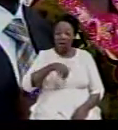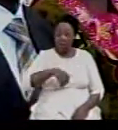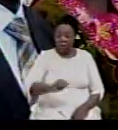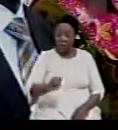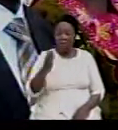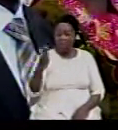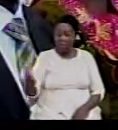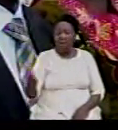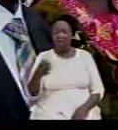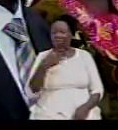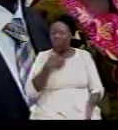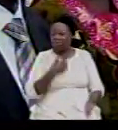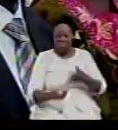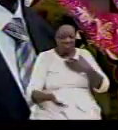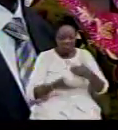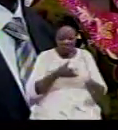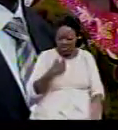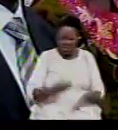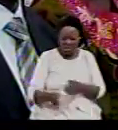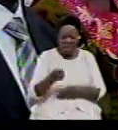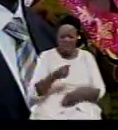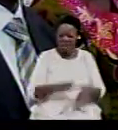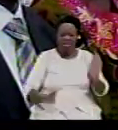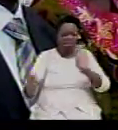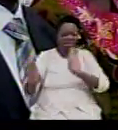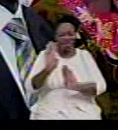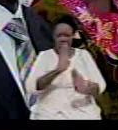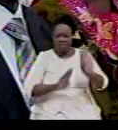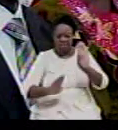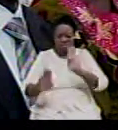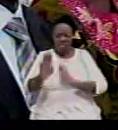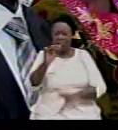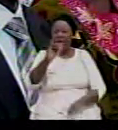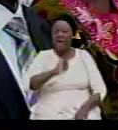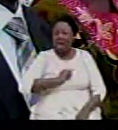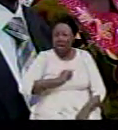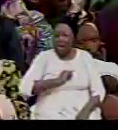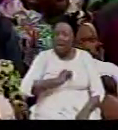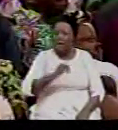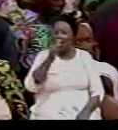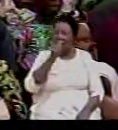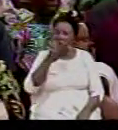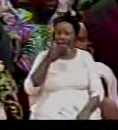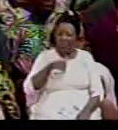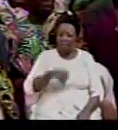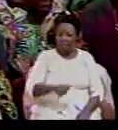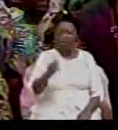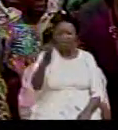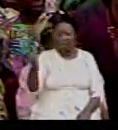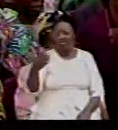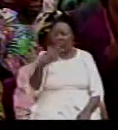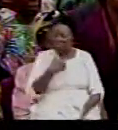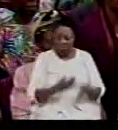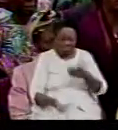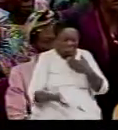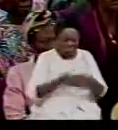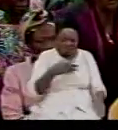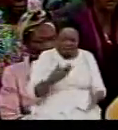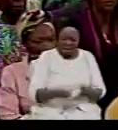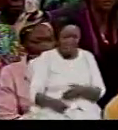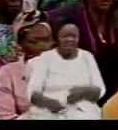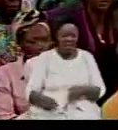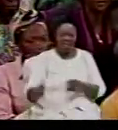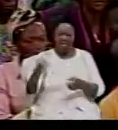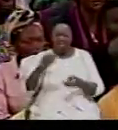Whatever water passes under the bridge, I am still there. Whatever Jericho wall